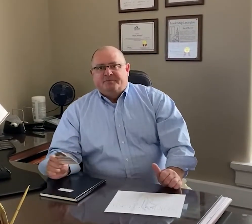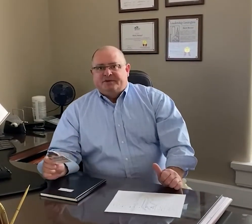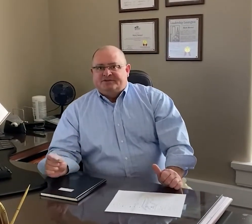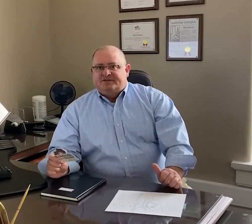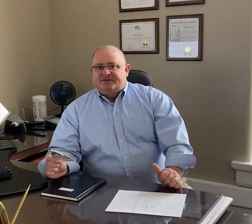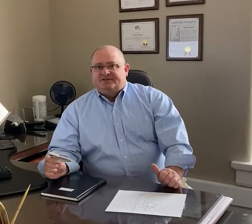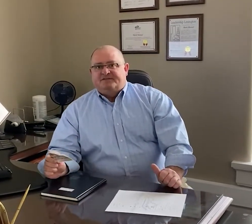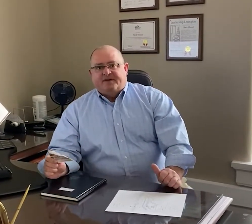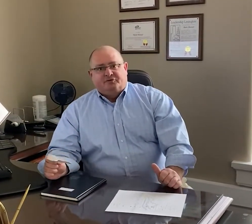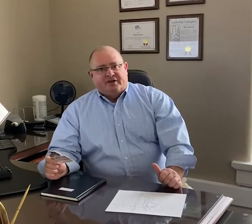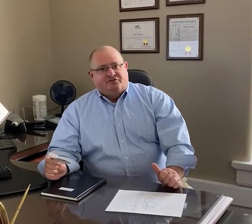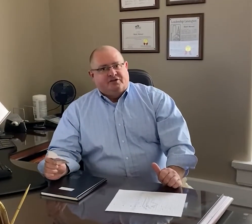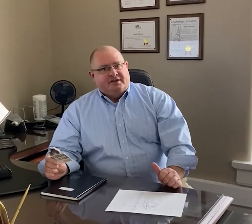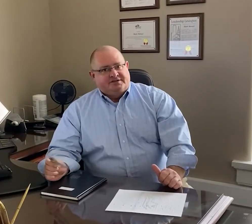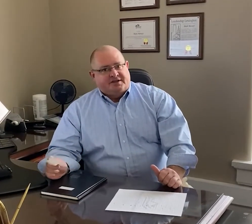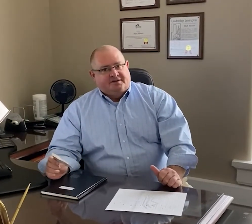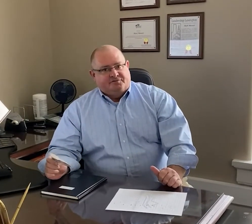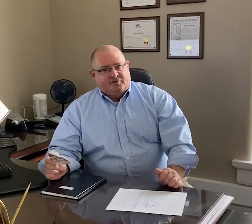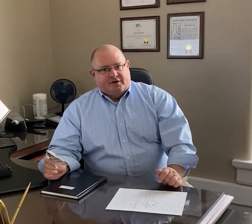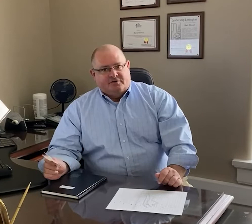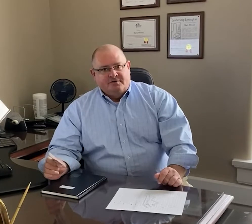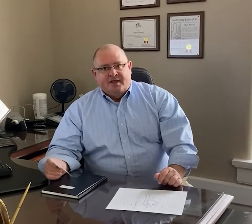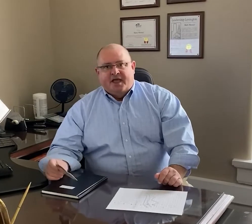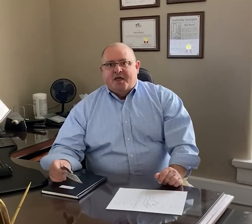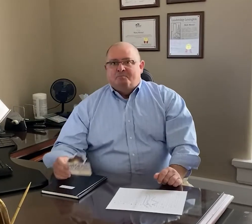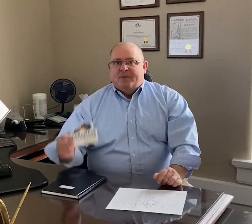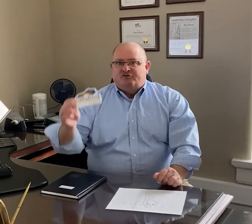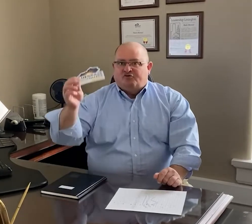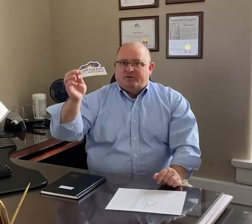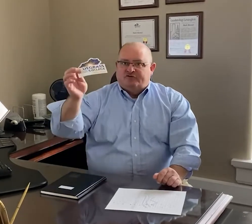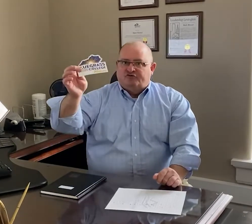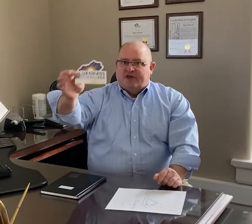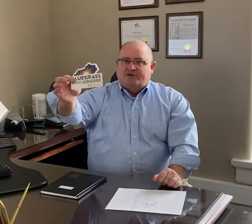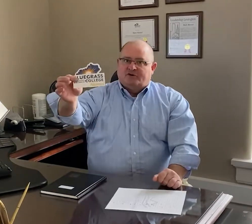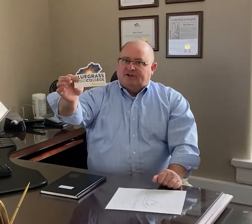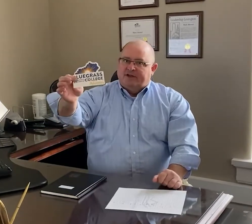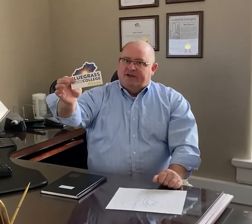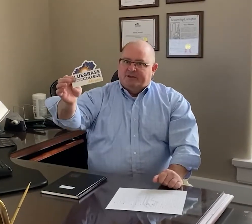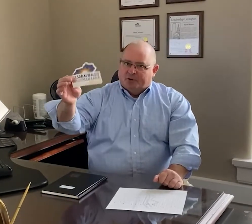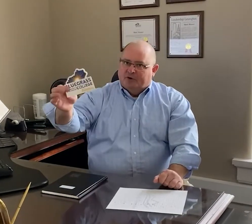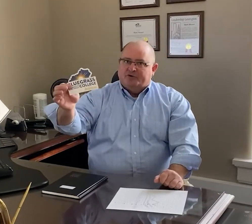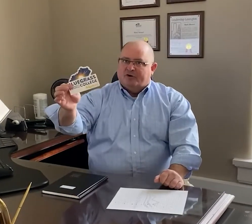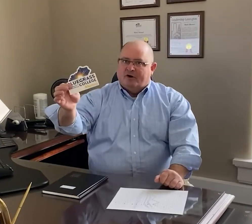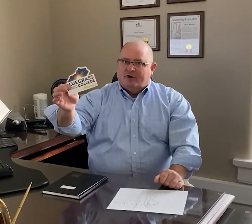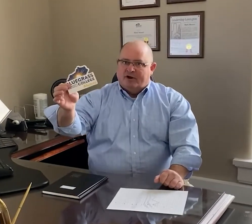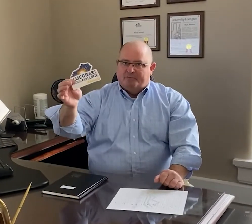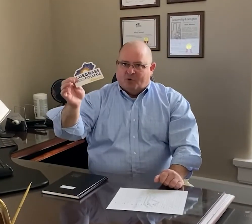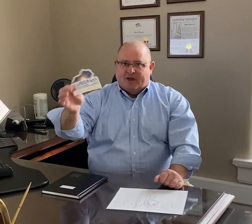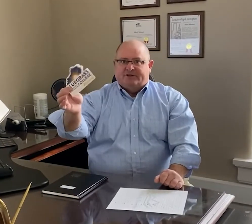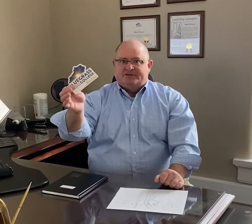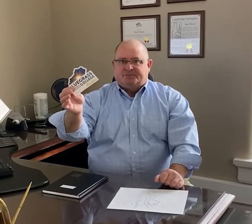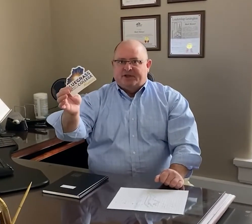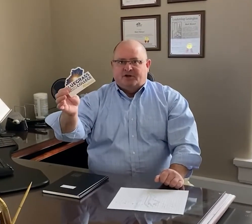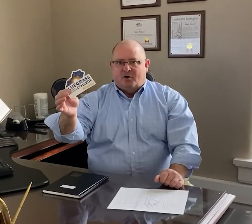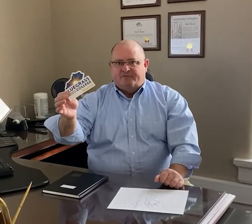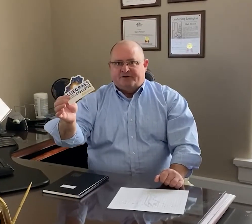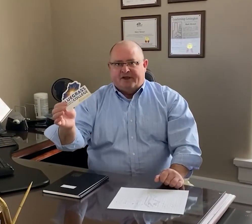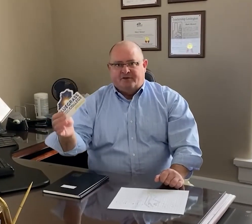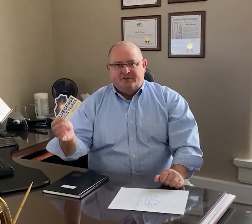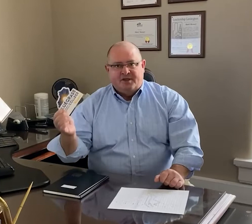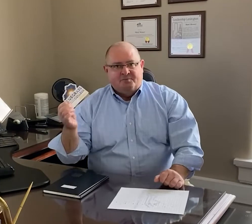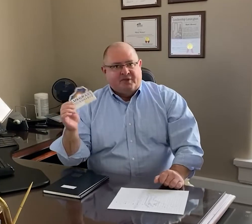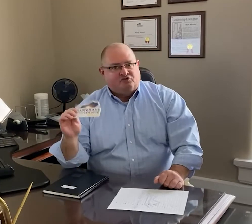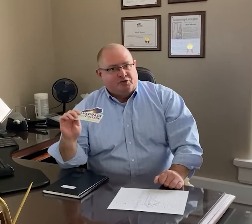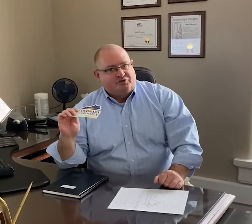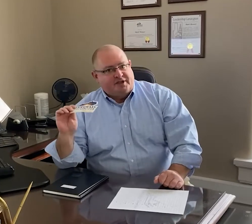Manuel, the BCTC Foundation Executive Director. Make sure that you take your cling and put it on your car and proudly display it all over